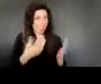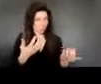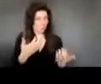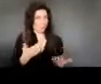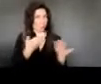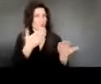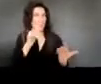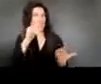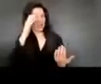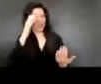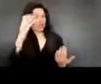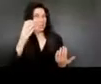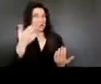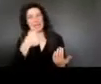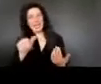these ideas that they'd